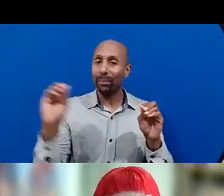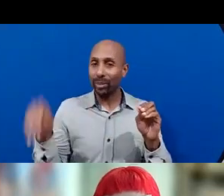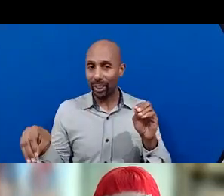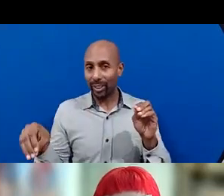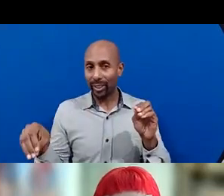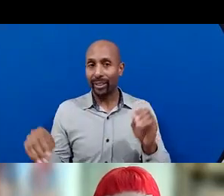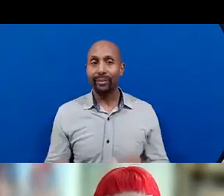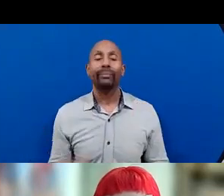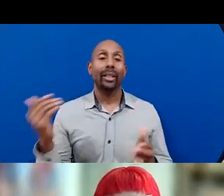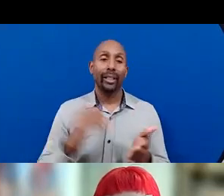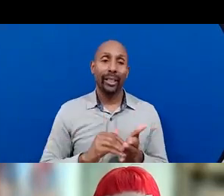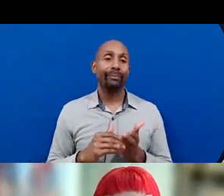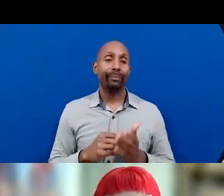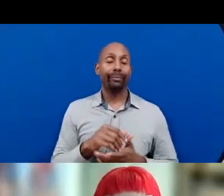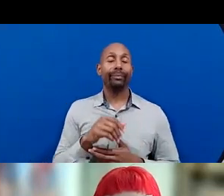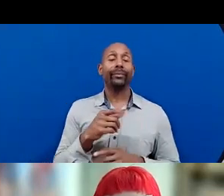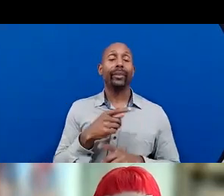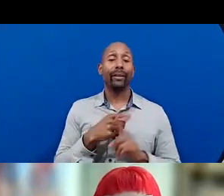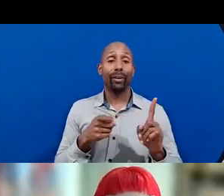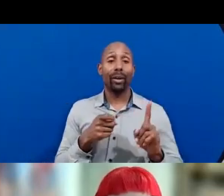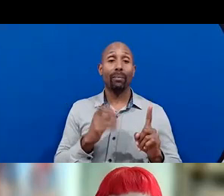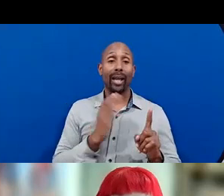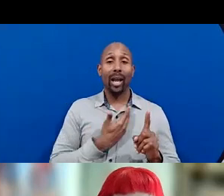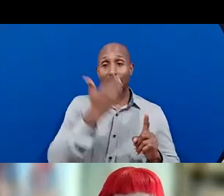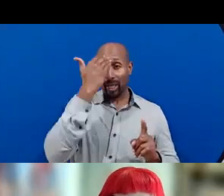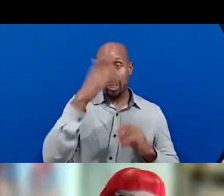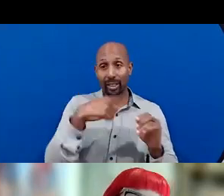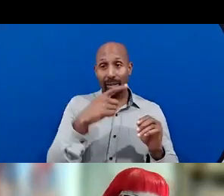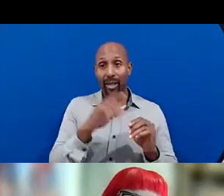about a little over